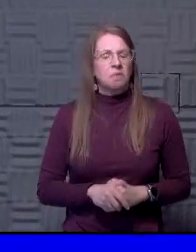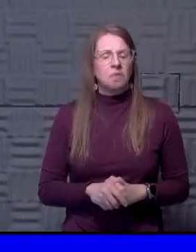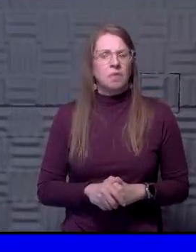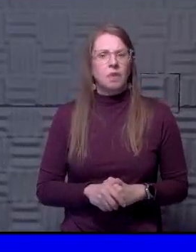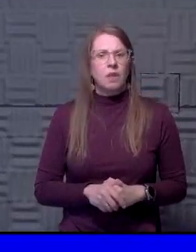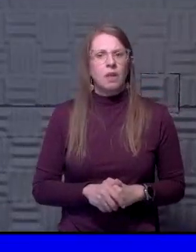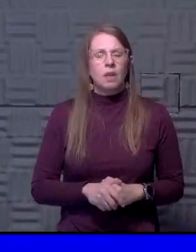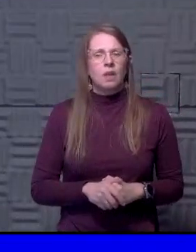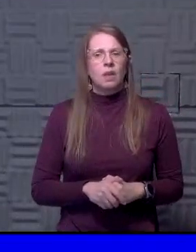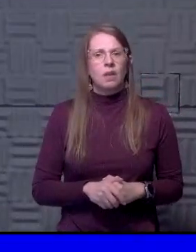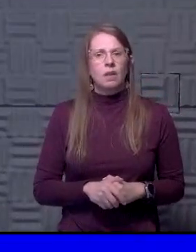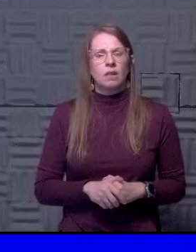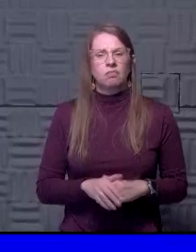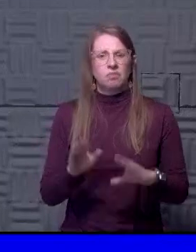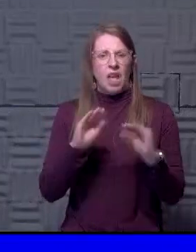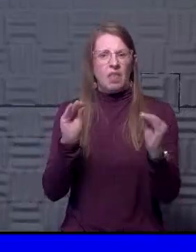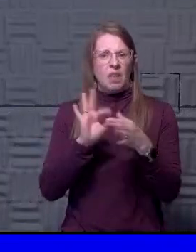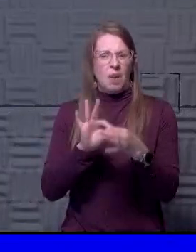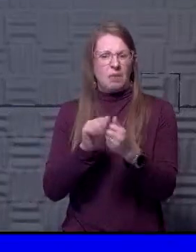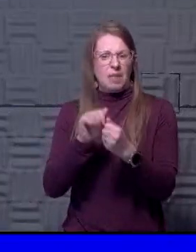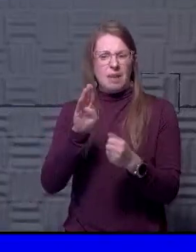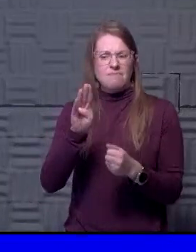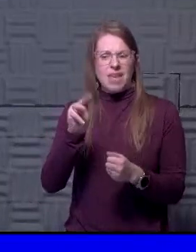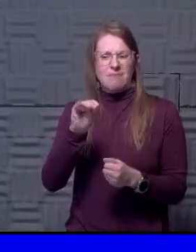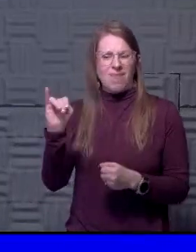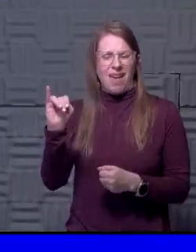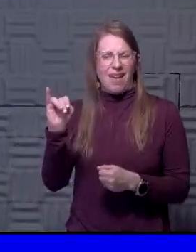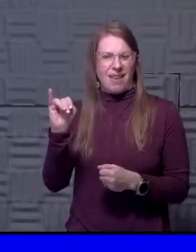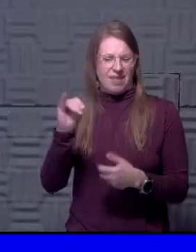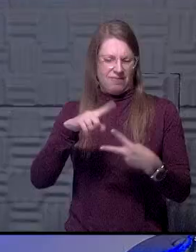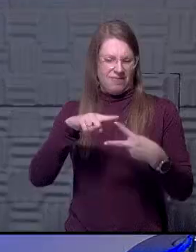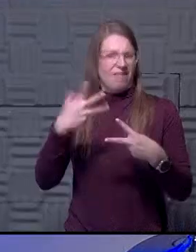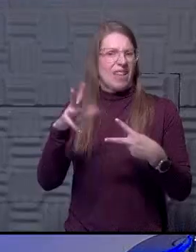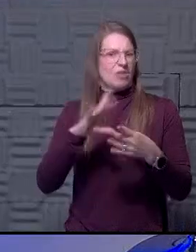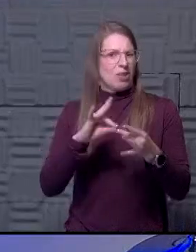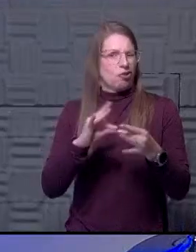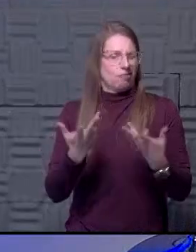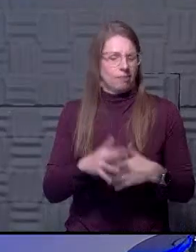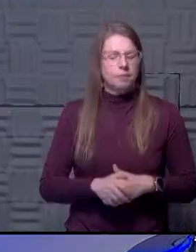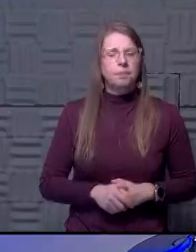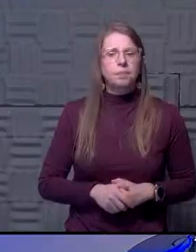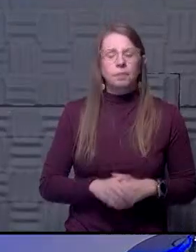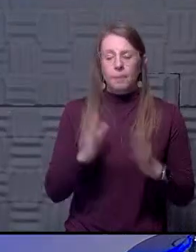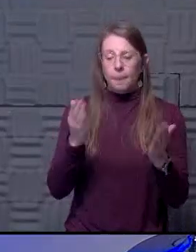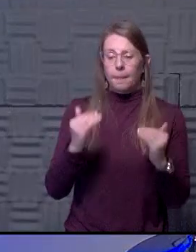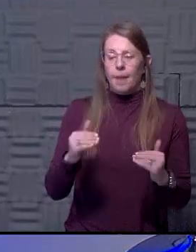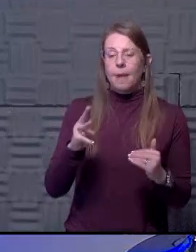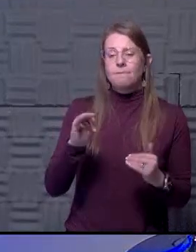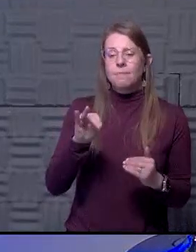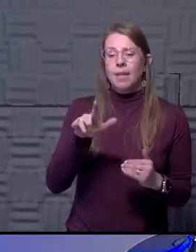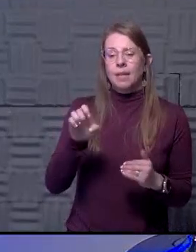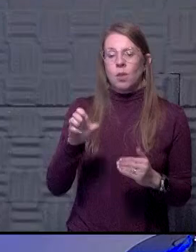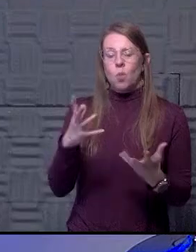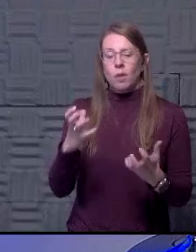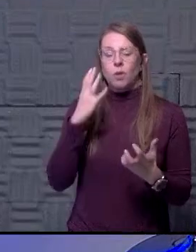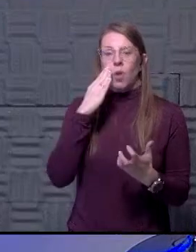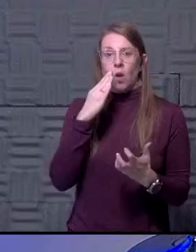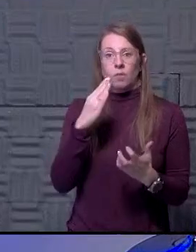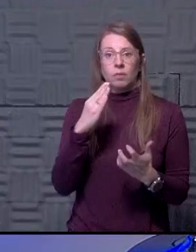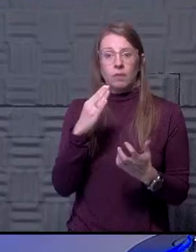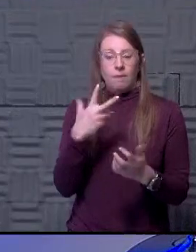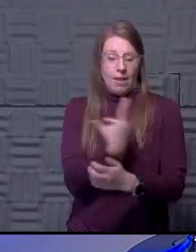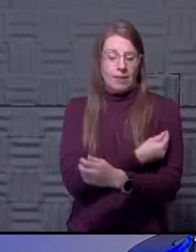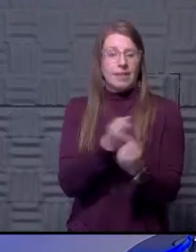and it doesn't have really anything to do with your BMI, just as Dr. Castro had talked about. Millie wants to know, is the vaccine safe for pregnant